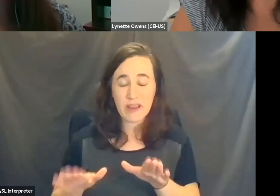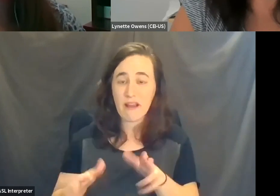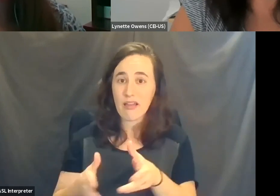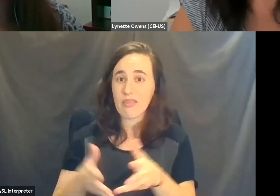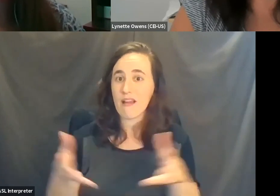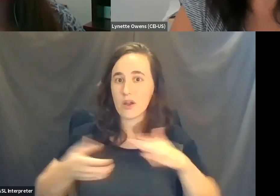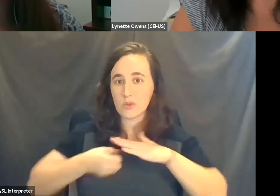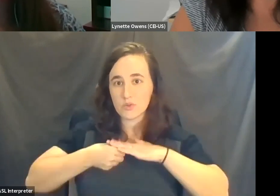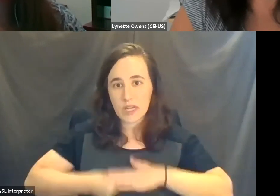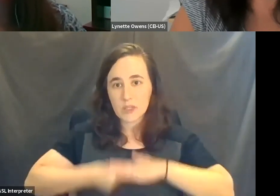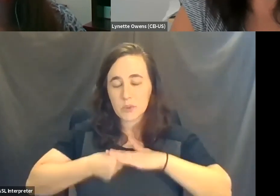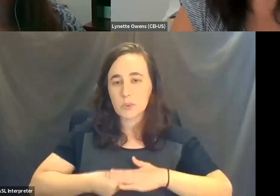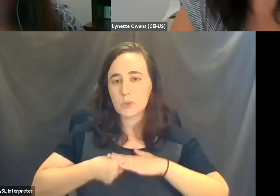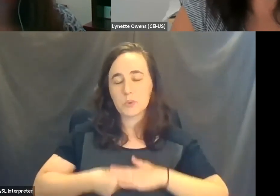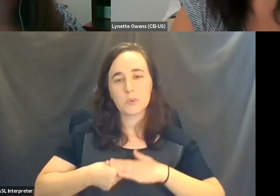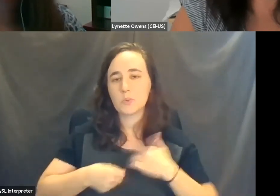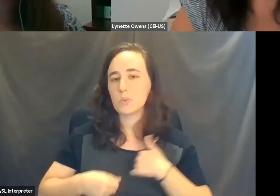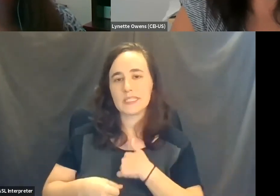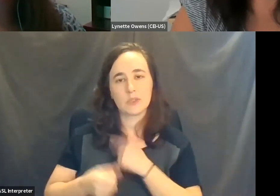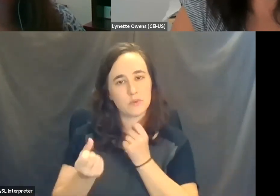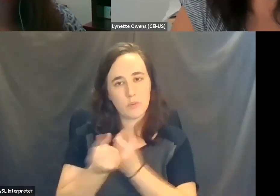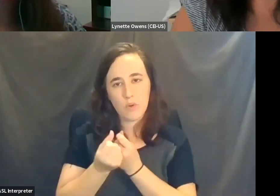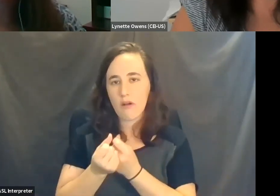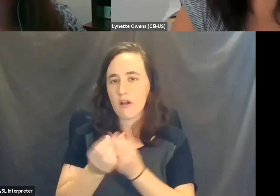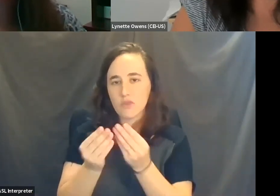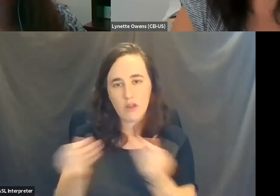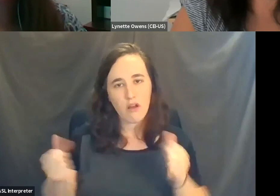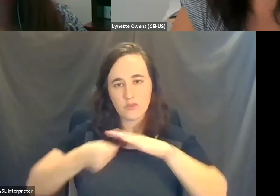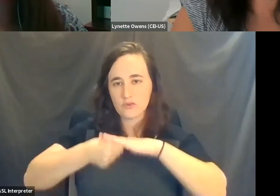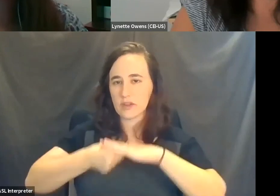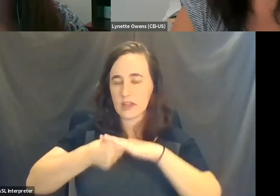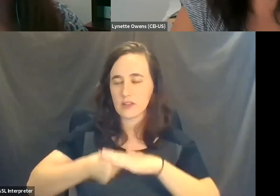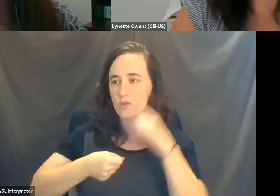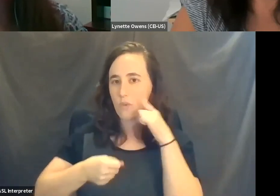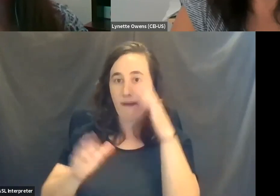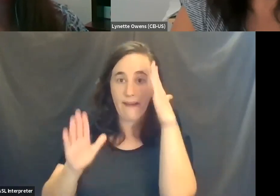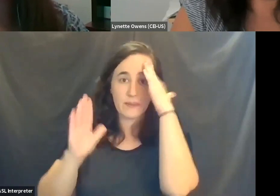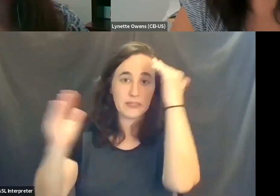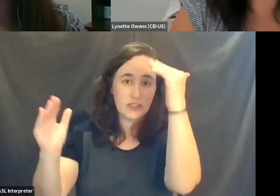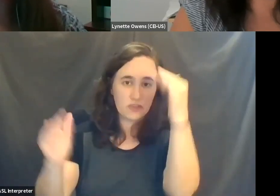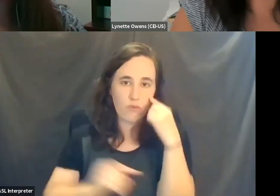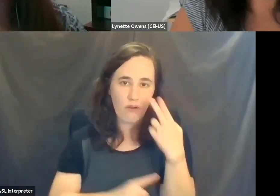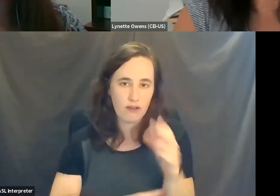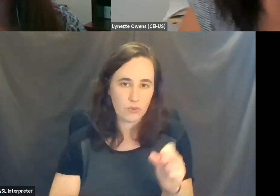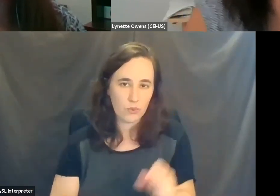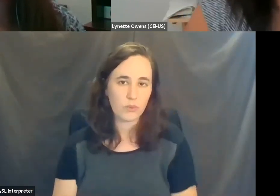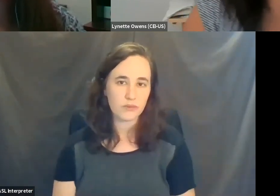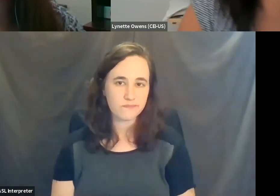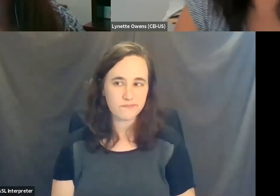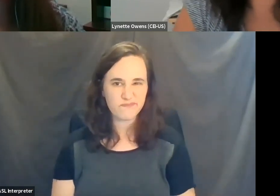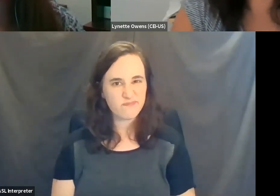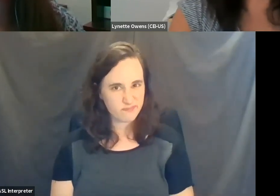just loosen expectations a little bit on what we expect kids to be achieving in high school right now. Yeah,